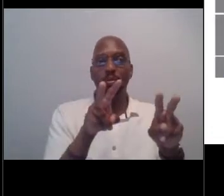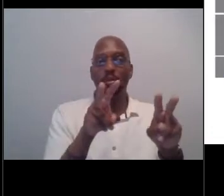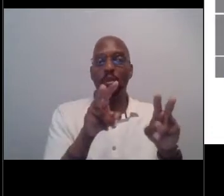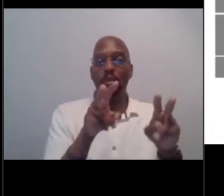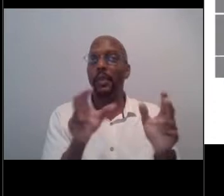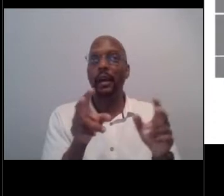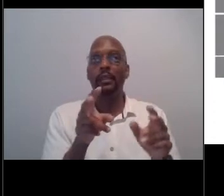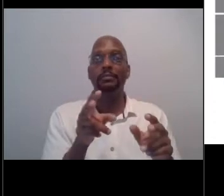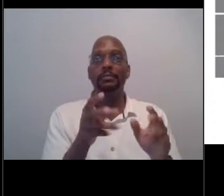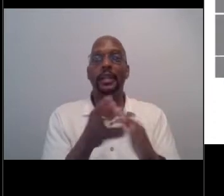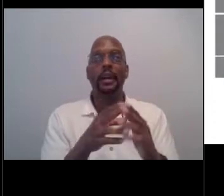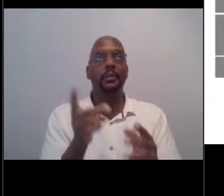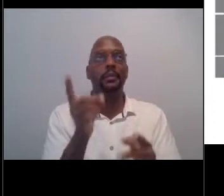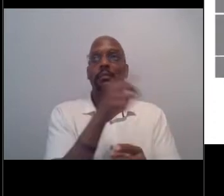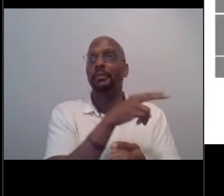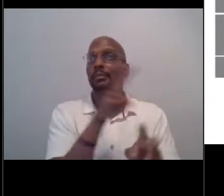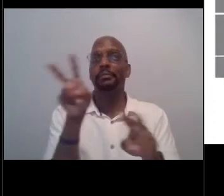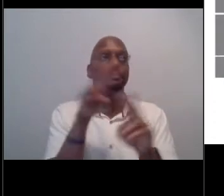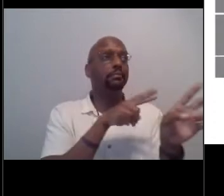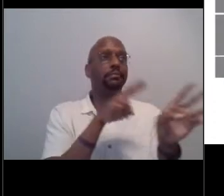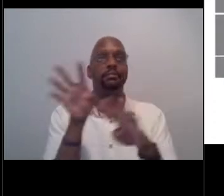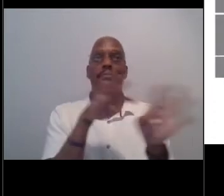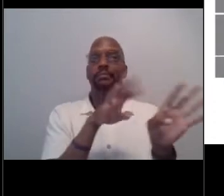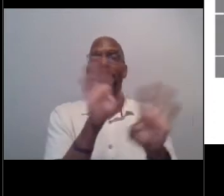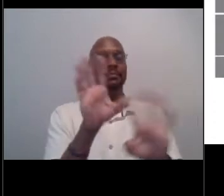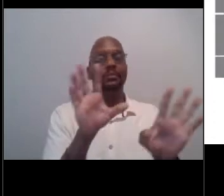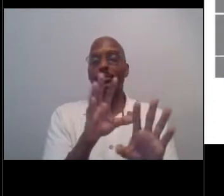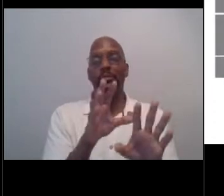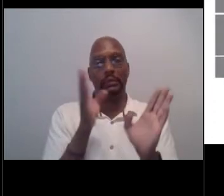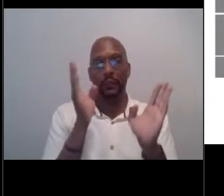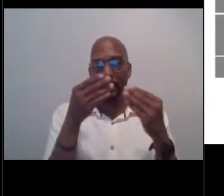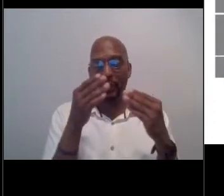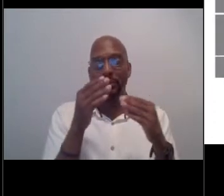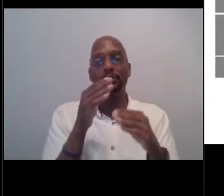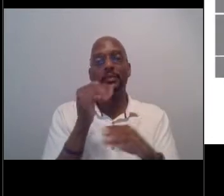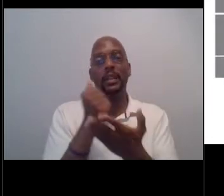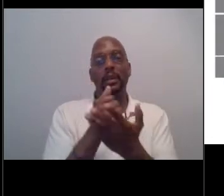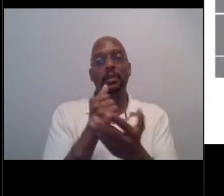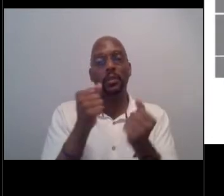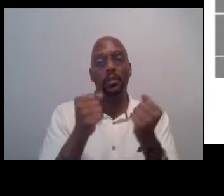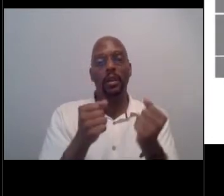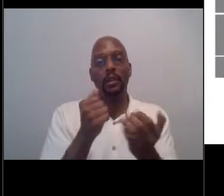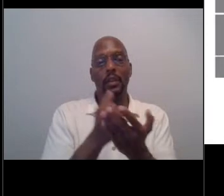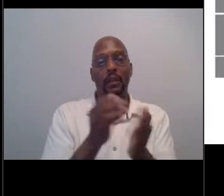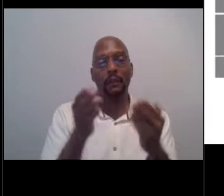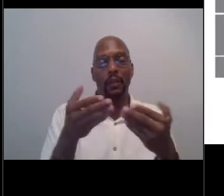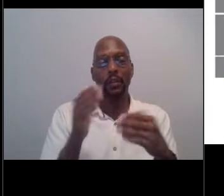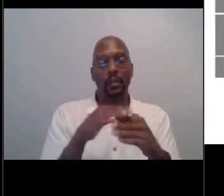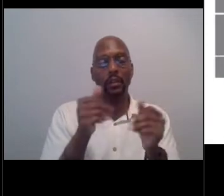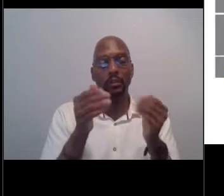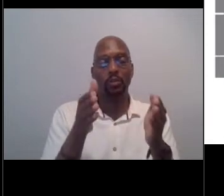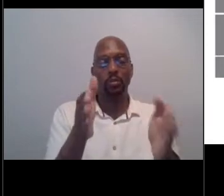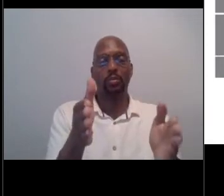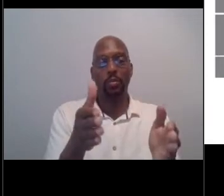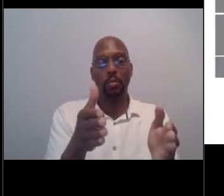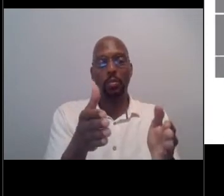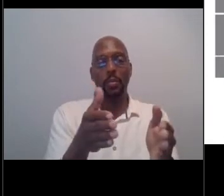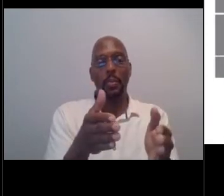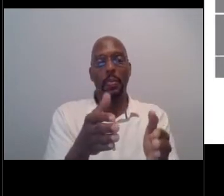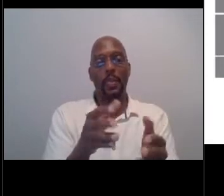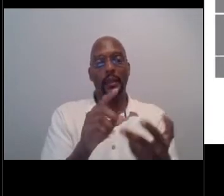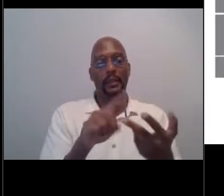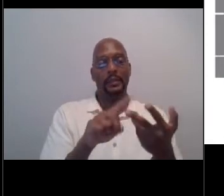occur. The next vehicle to infrastructure or connected vehicle radios that we've installed